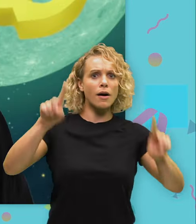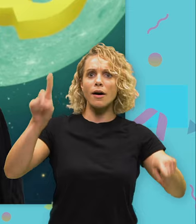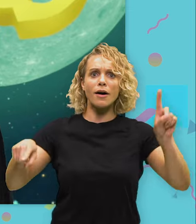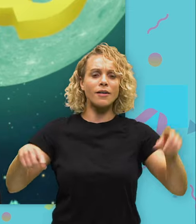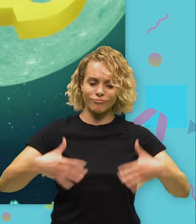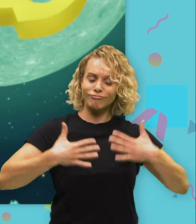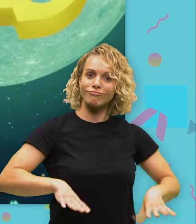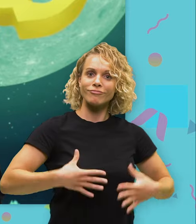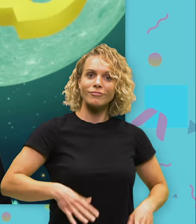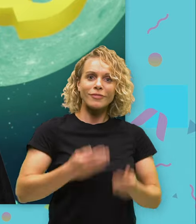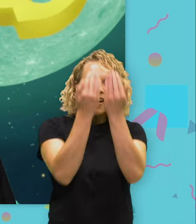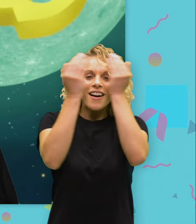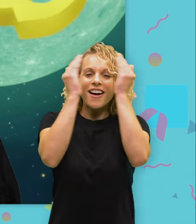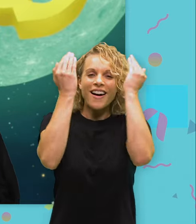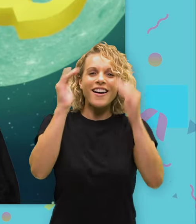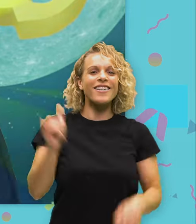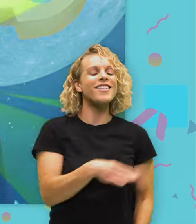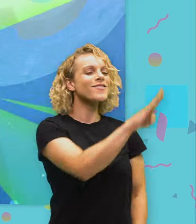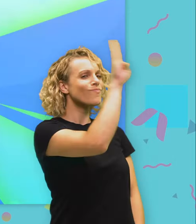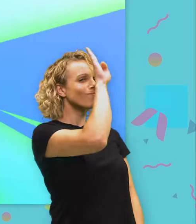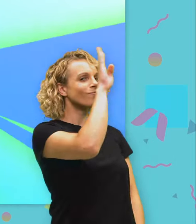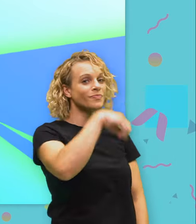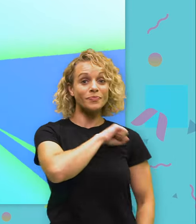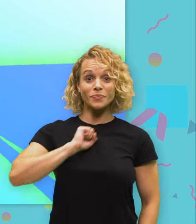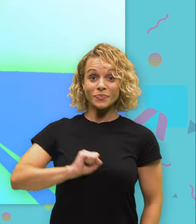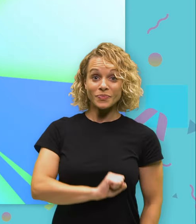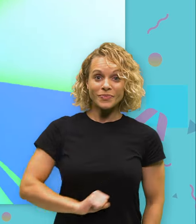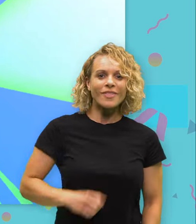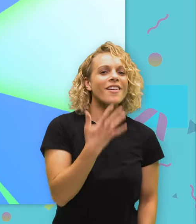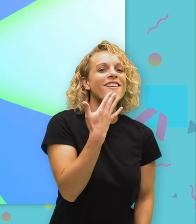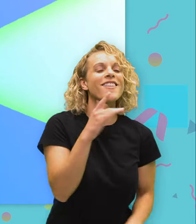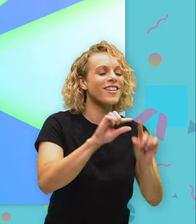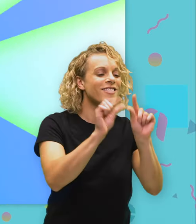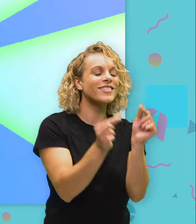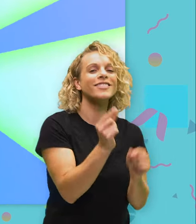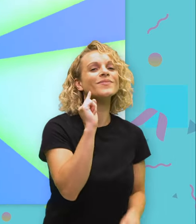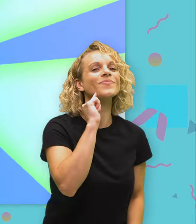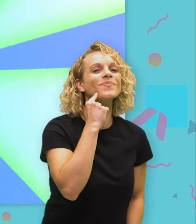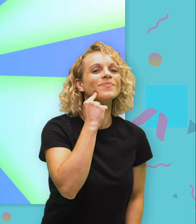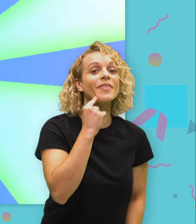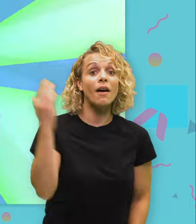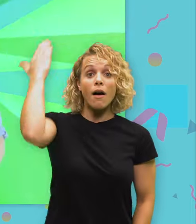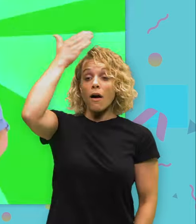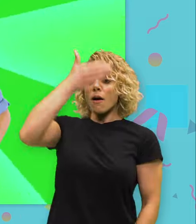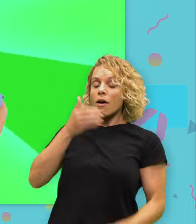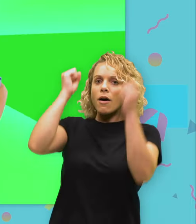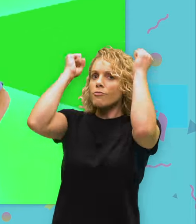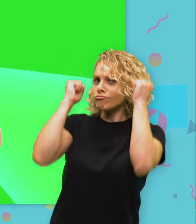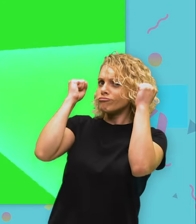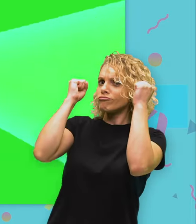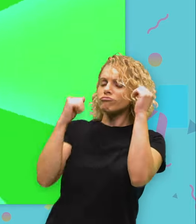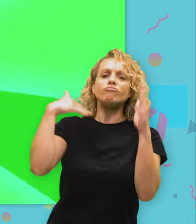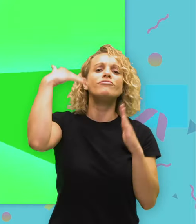So many things that you can be for Halloween, like a fireman or Superman or even a jelly bean. You can